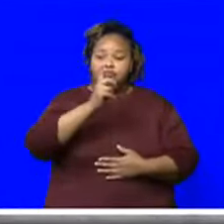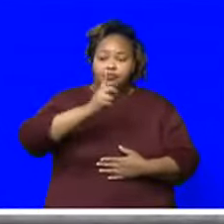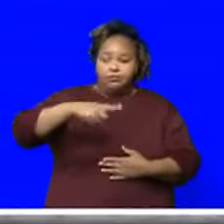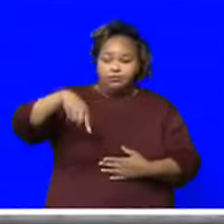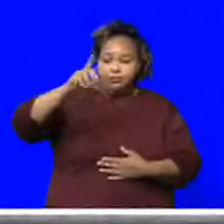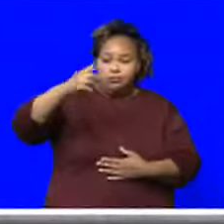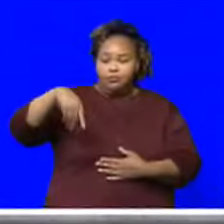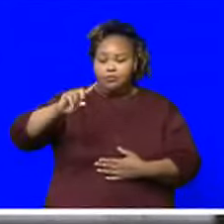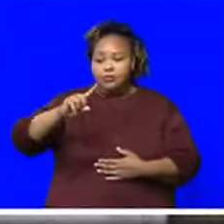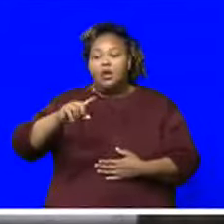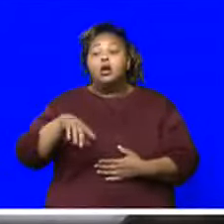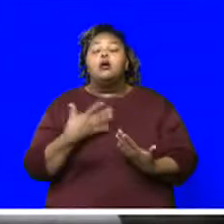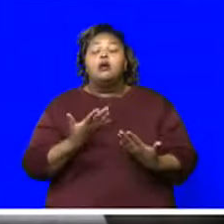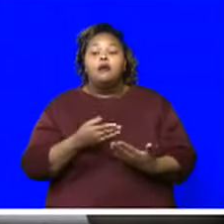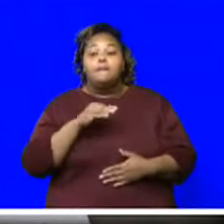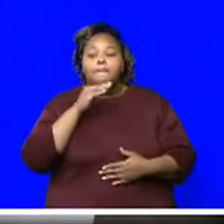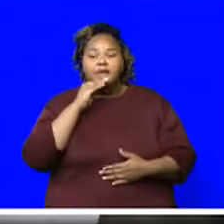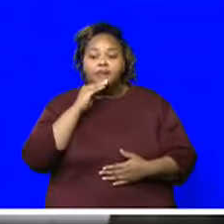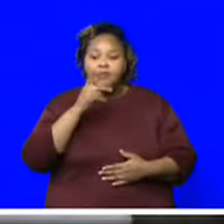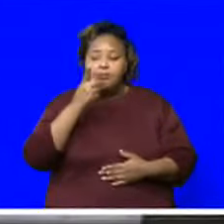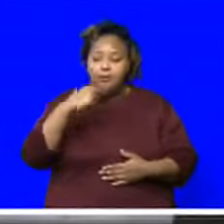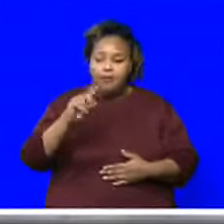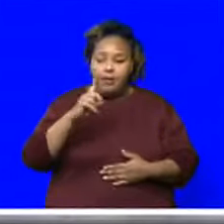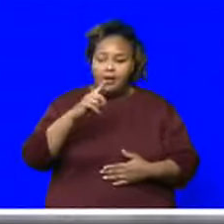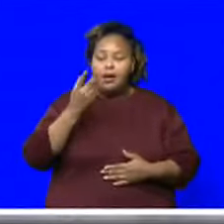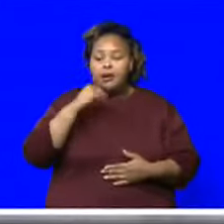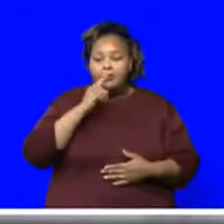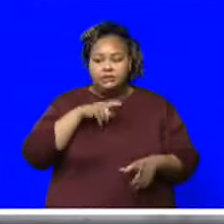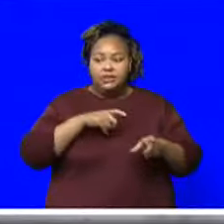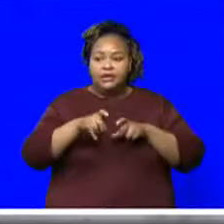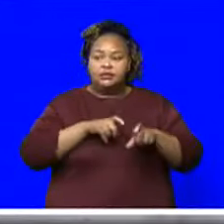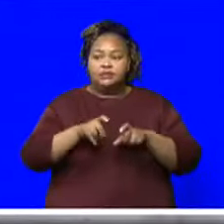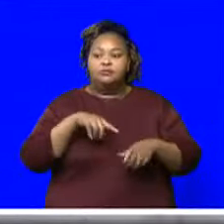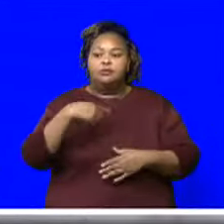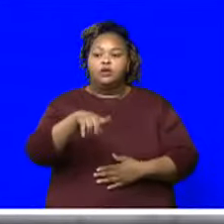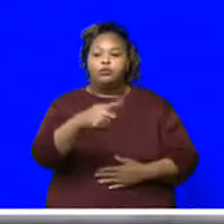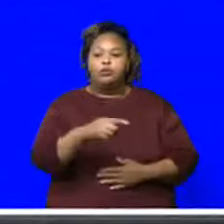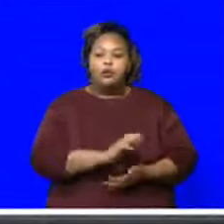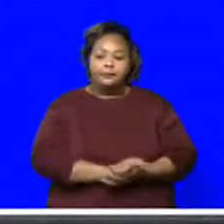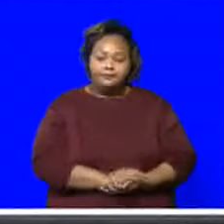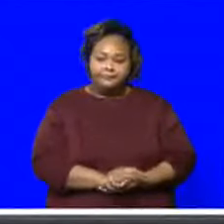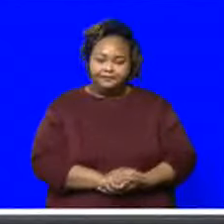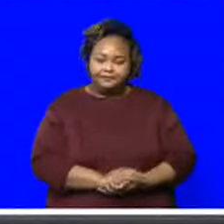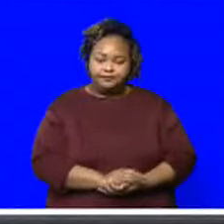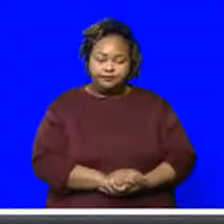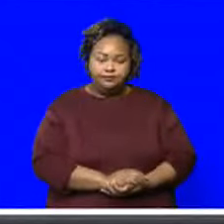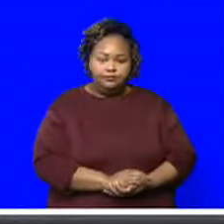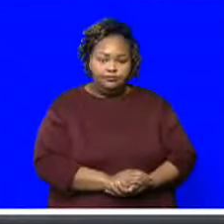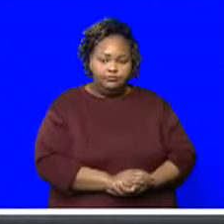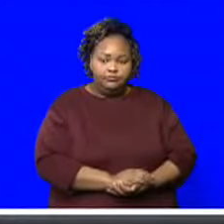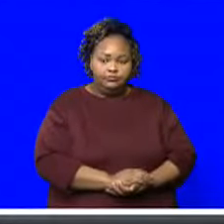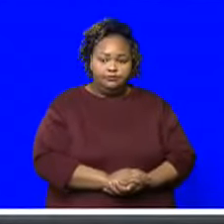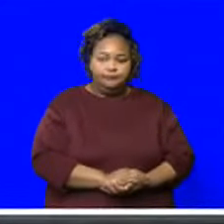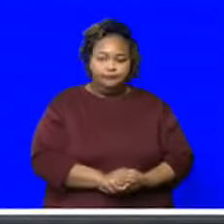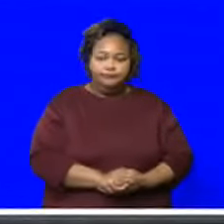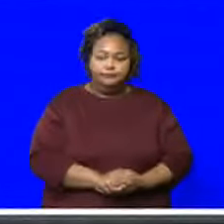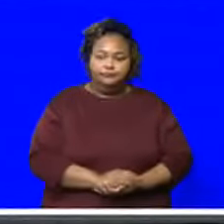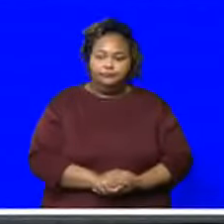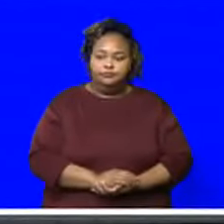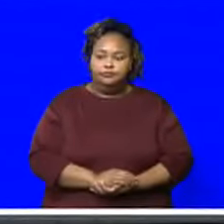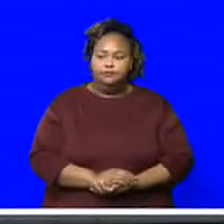whilst examinations were ongoing. For Eswatini TV News, Nelson Langamandla with Nomfundo Magagula in Mbongwa